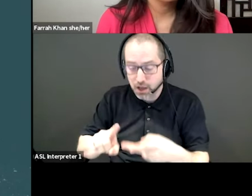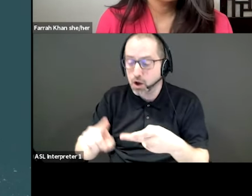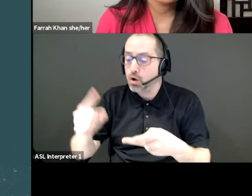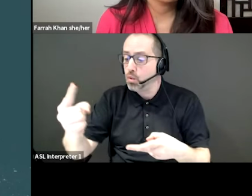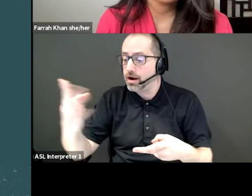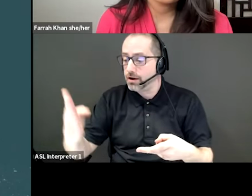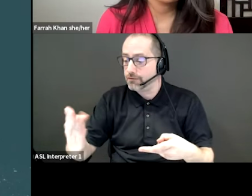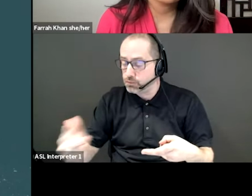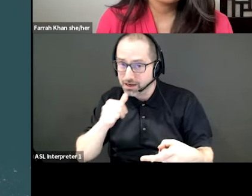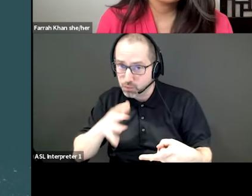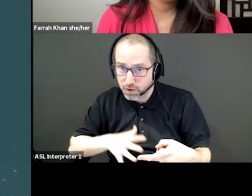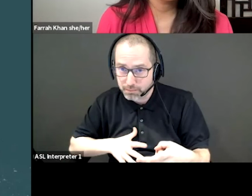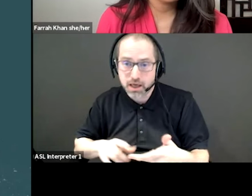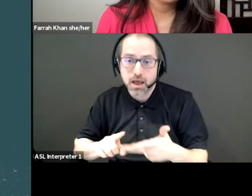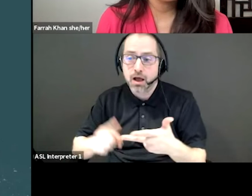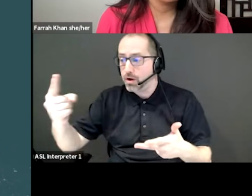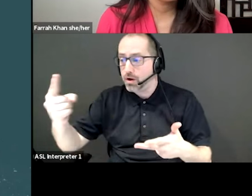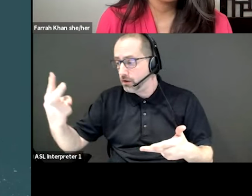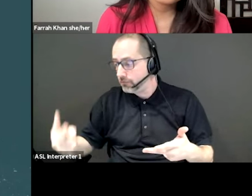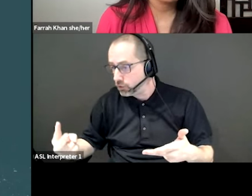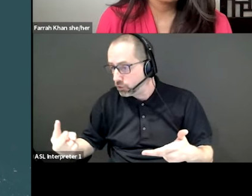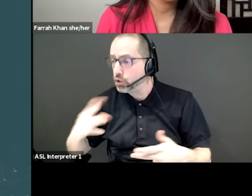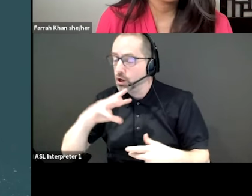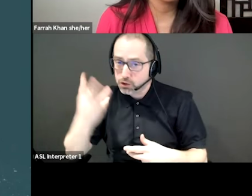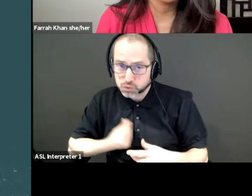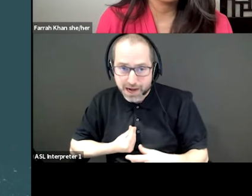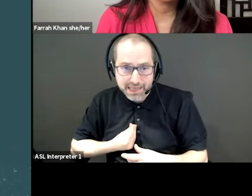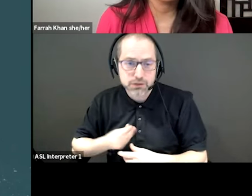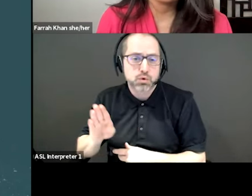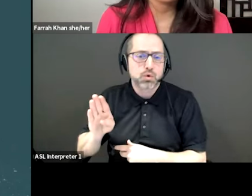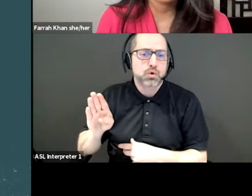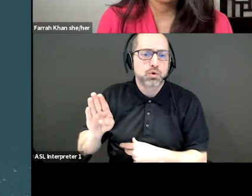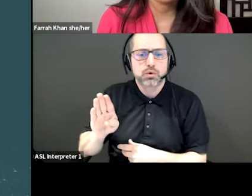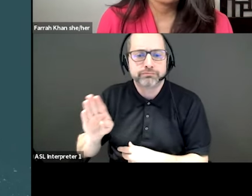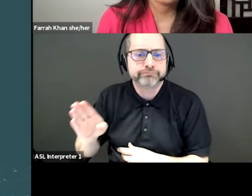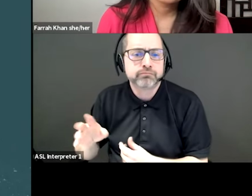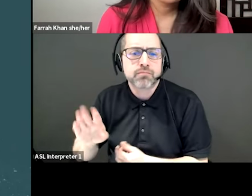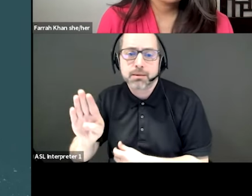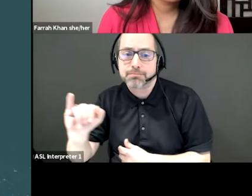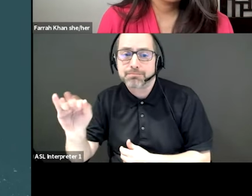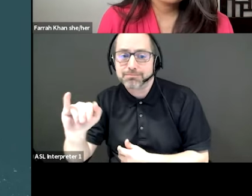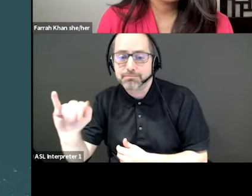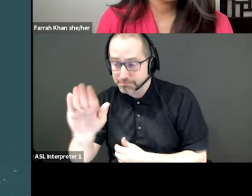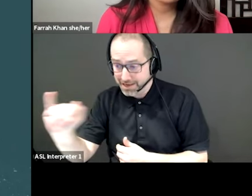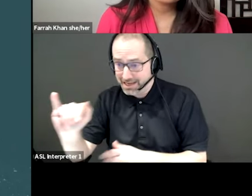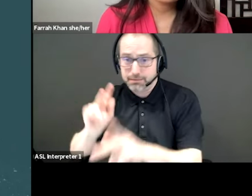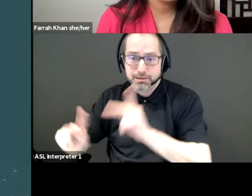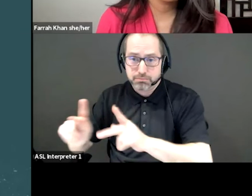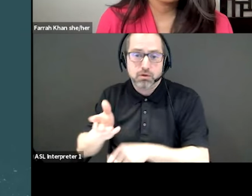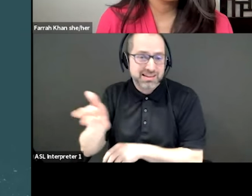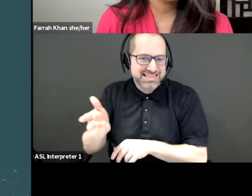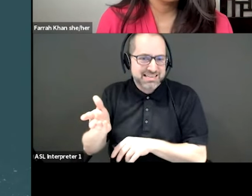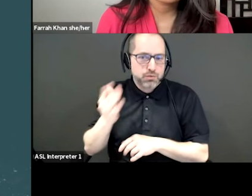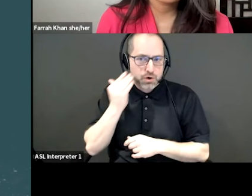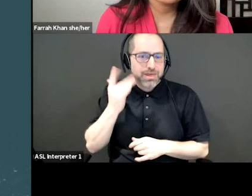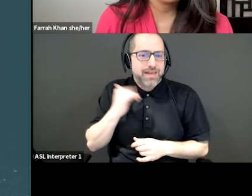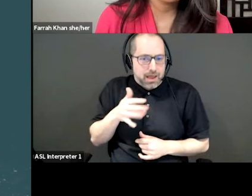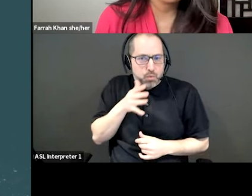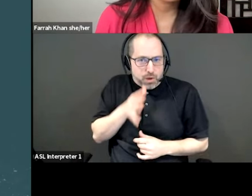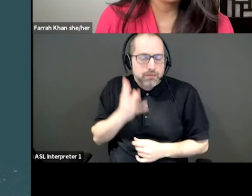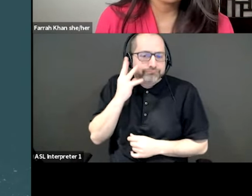and gender non-binary people will be subjected to some form of sexual violence in their lifetime. And that we know that 71% of students